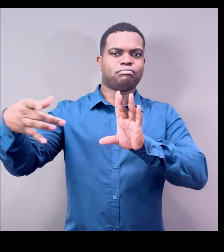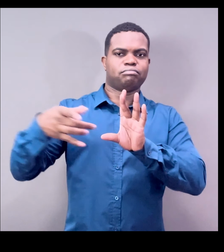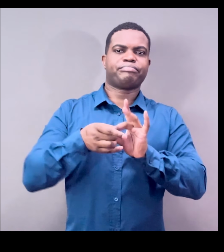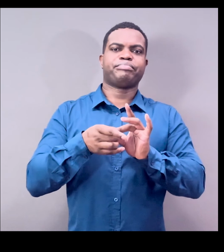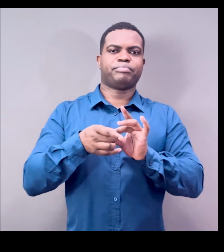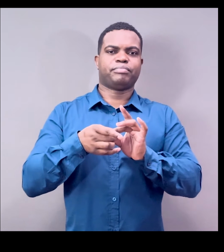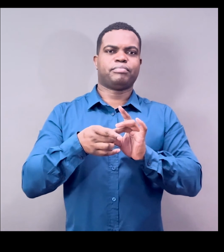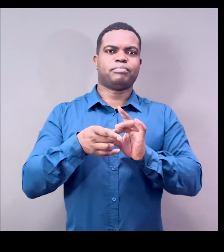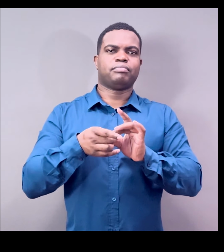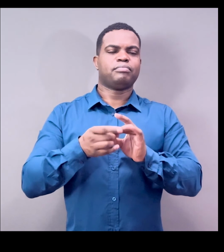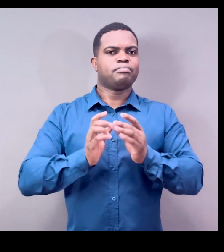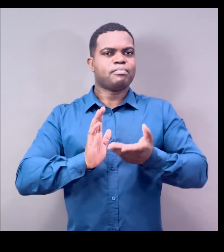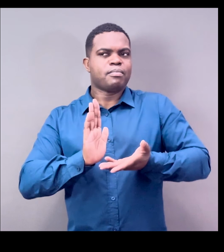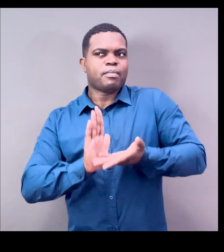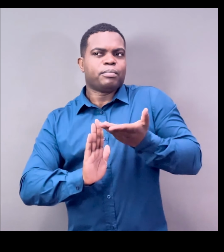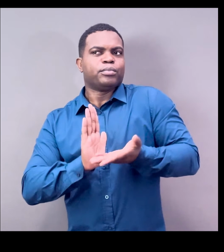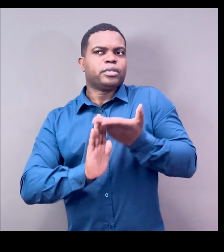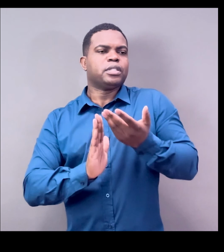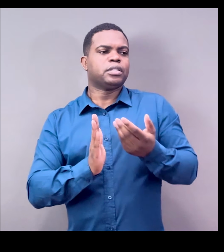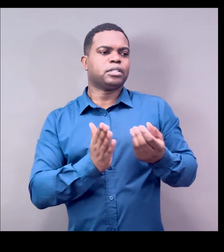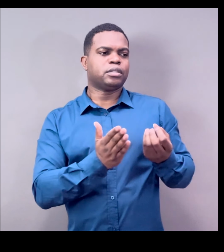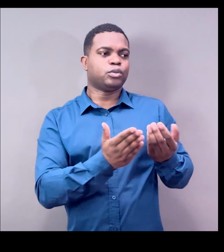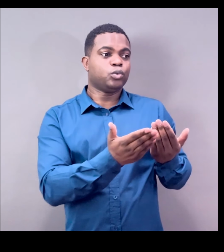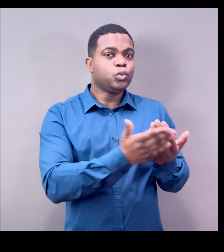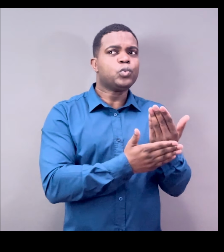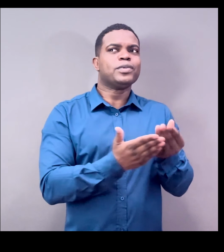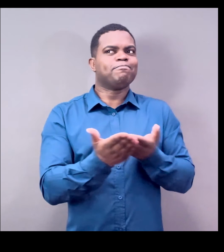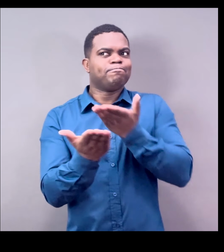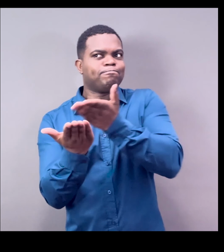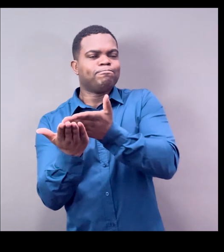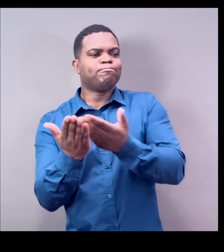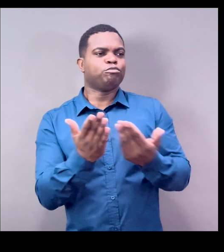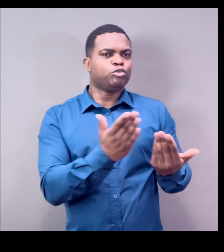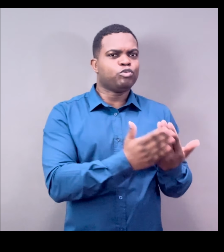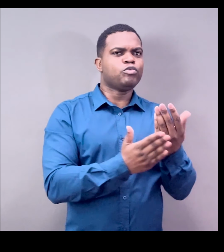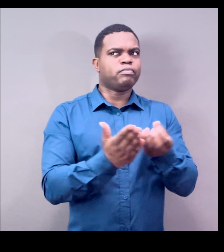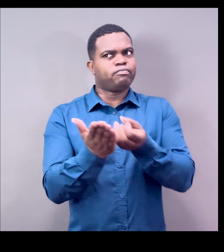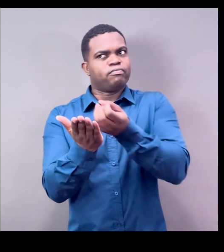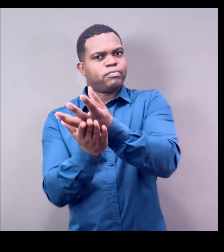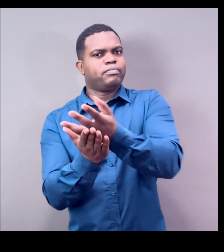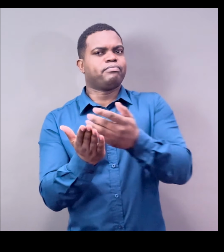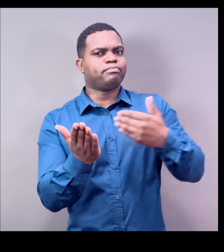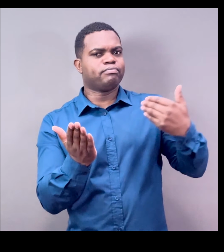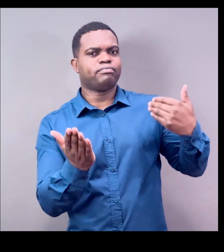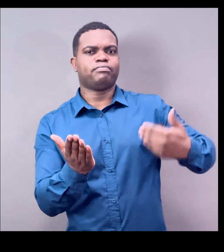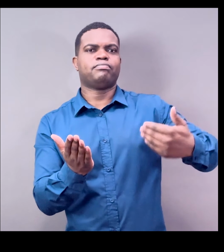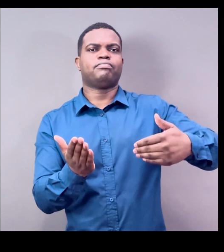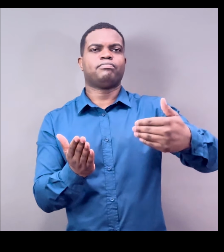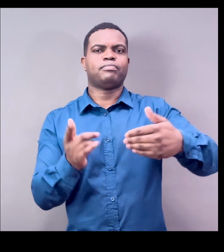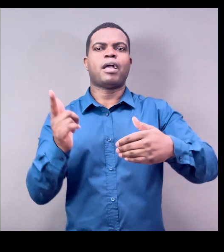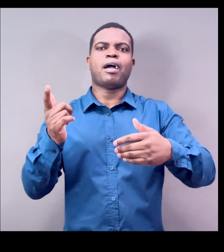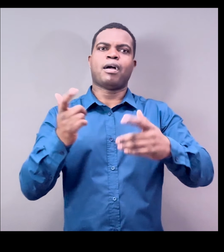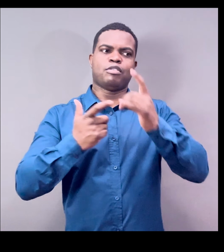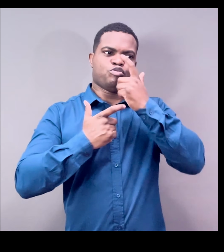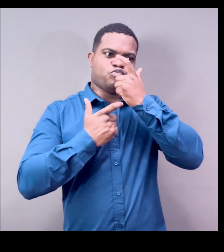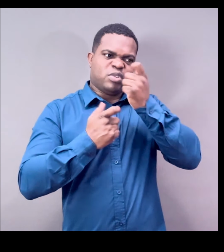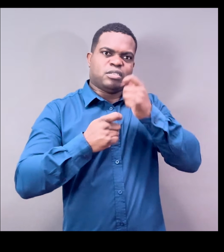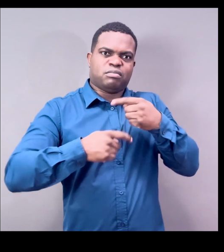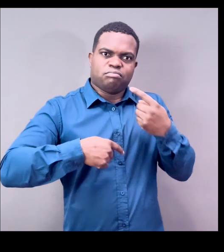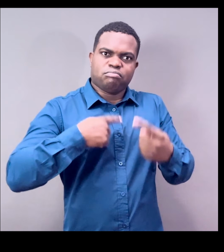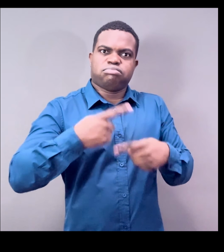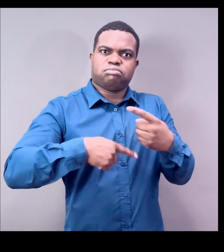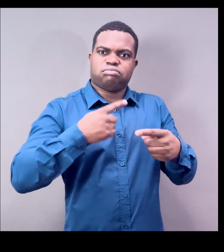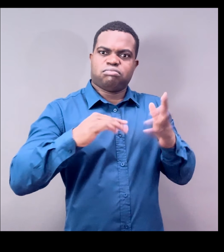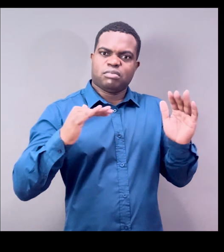you need to update them regularly because they have strong interest. So you